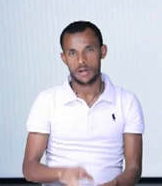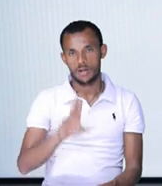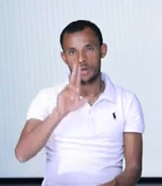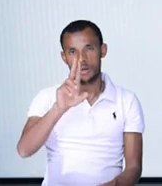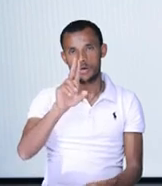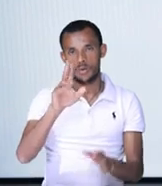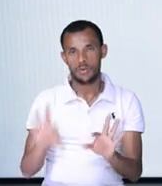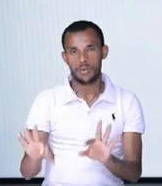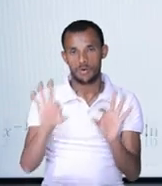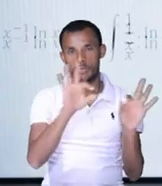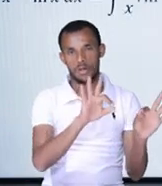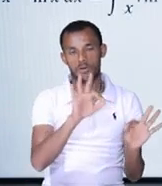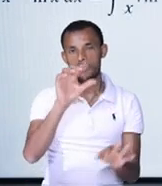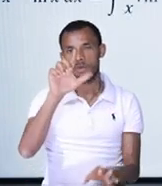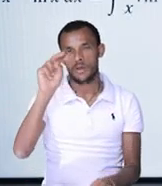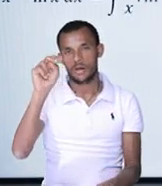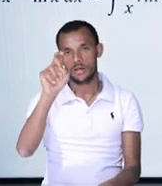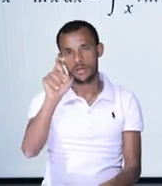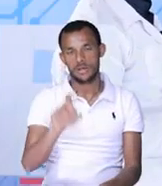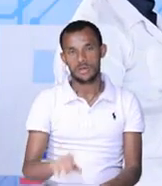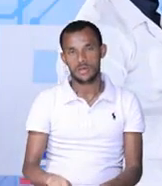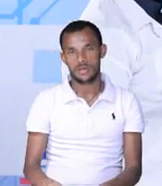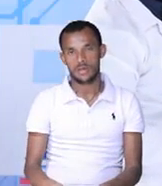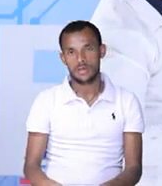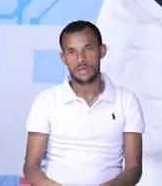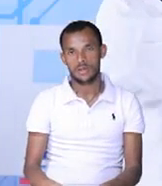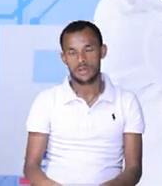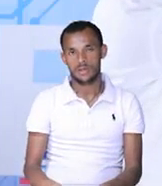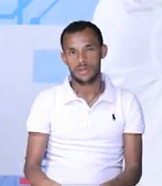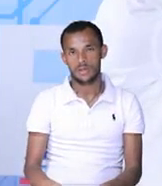u in the place of ln x, you'll have this one. So